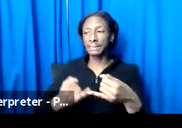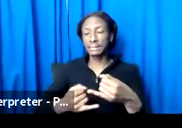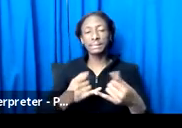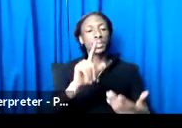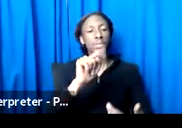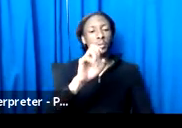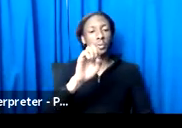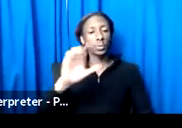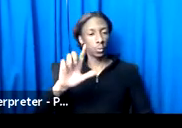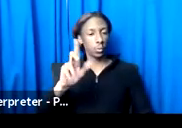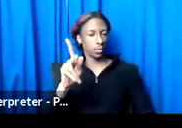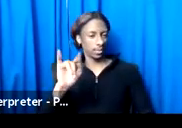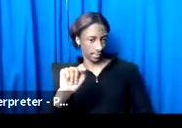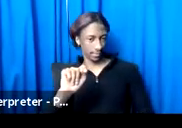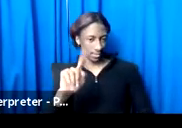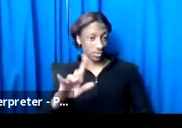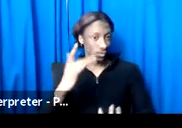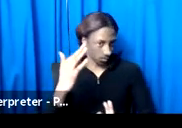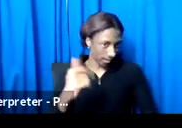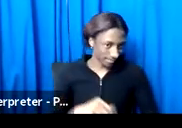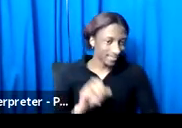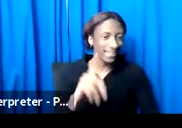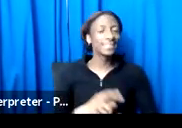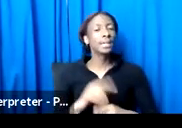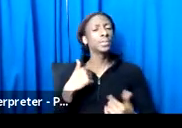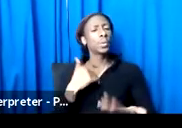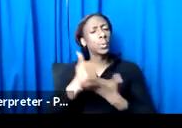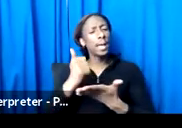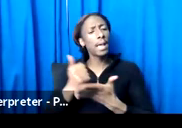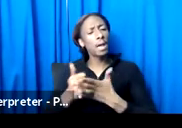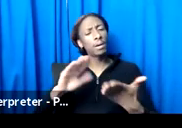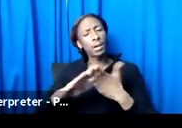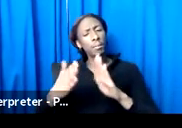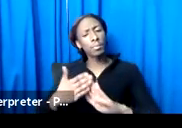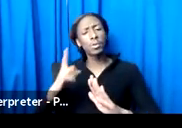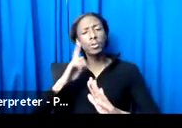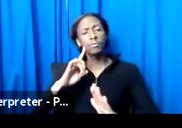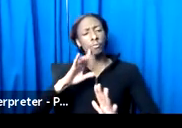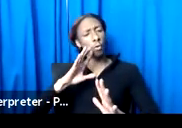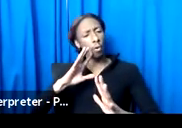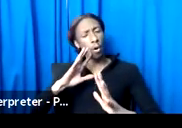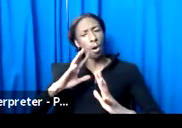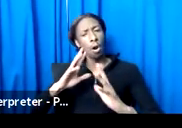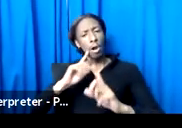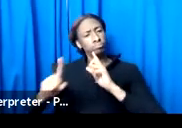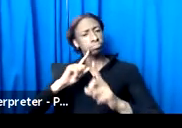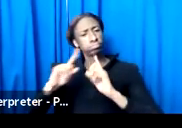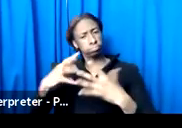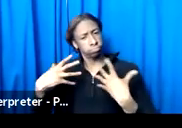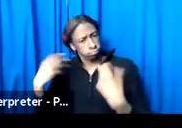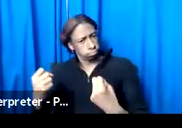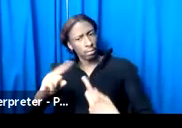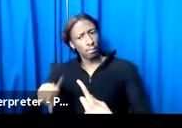that you are waiting to hear about. So to help communities to talk confidently, speak confidently